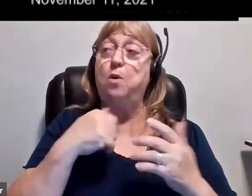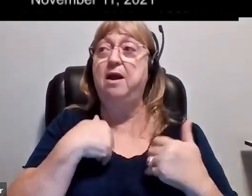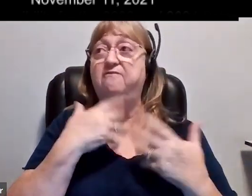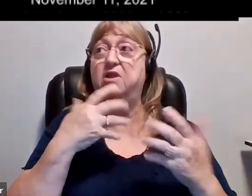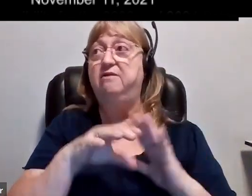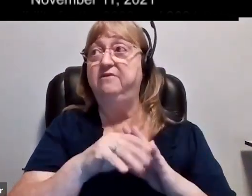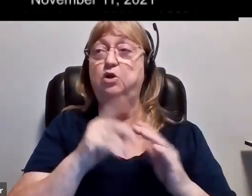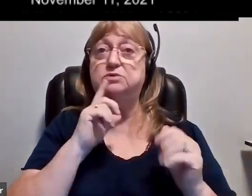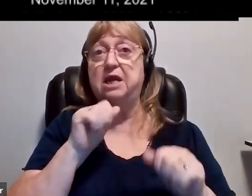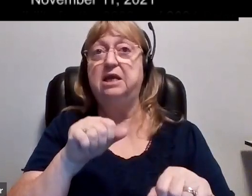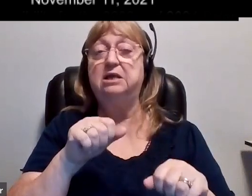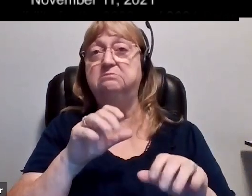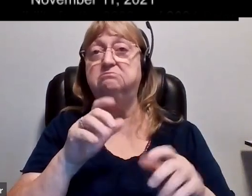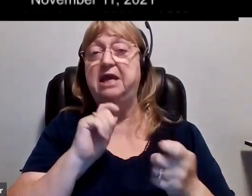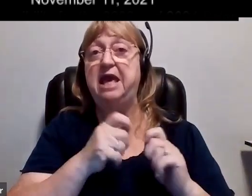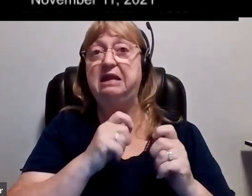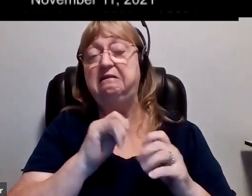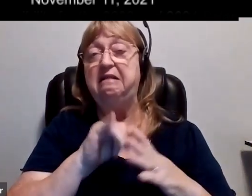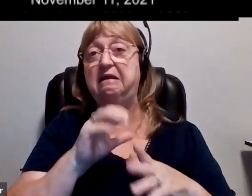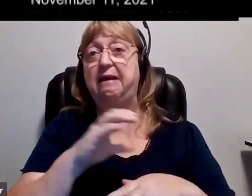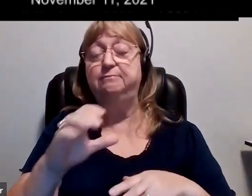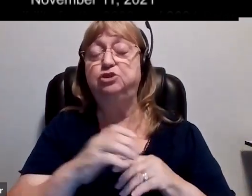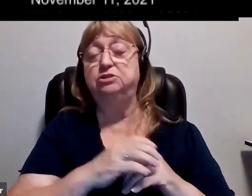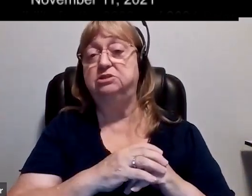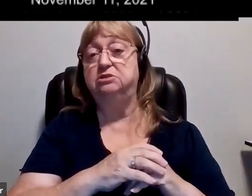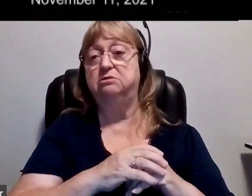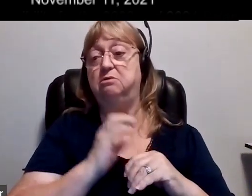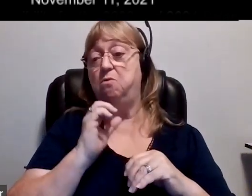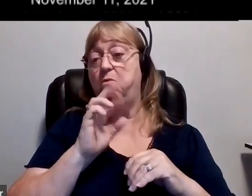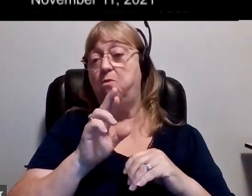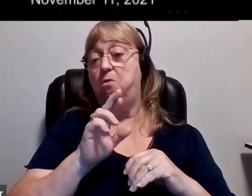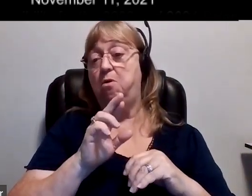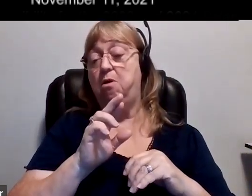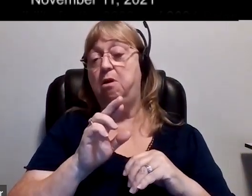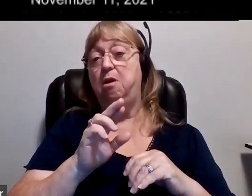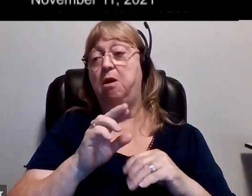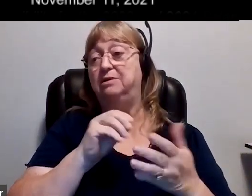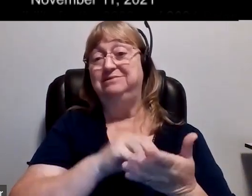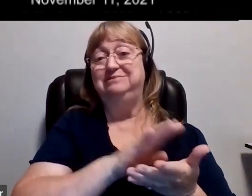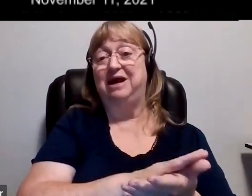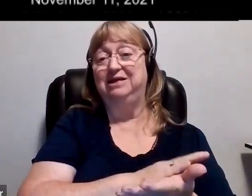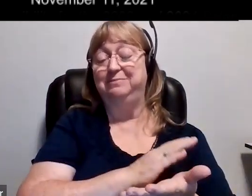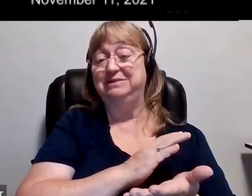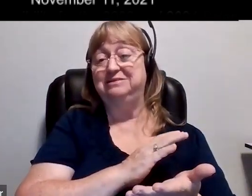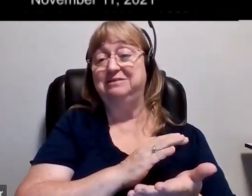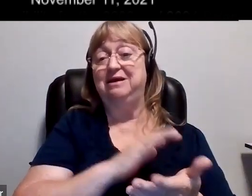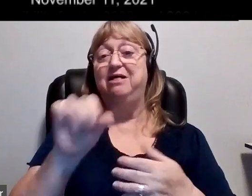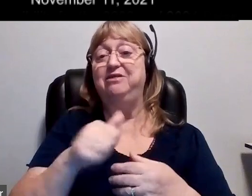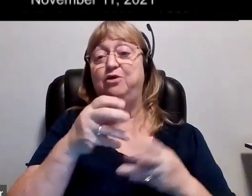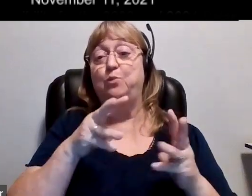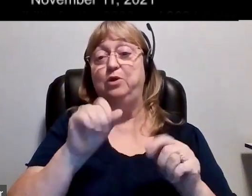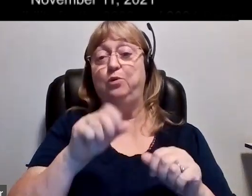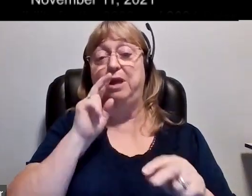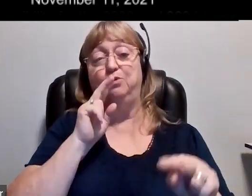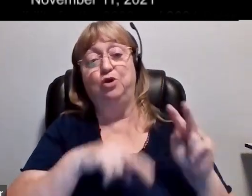videos. I can get in and edit those captions, or another, or documents. The other way you can look at